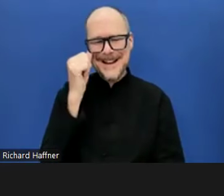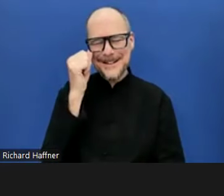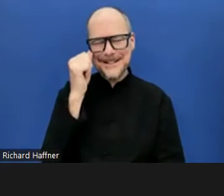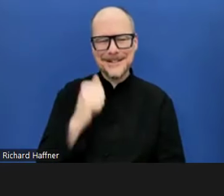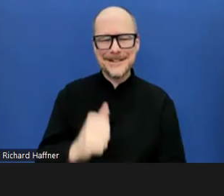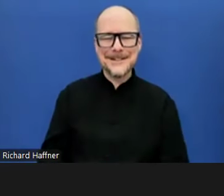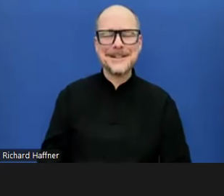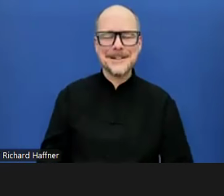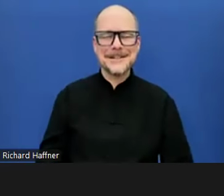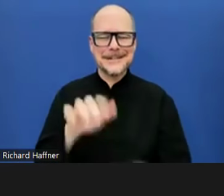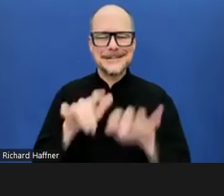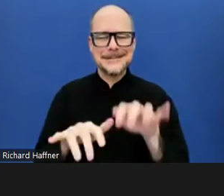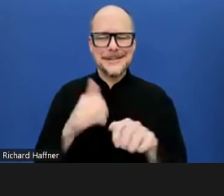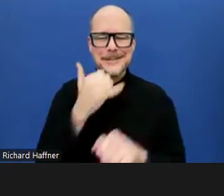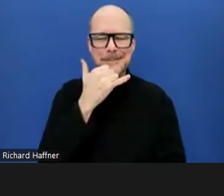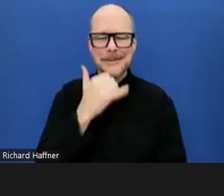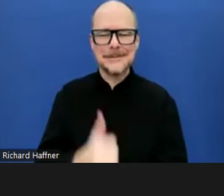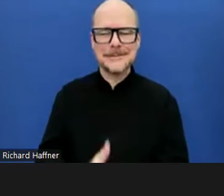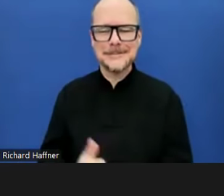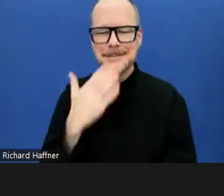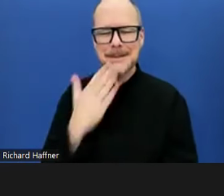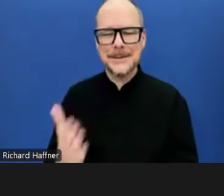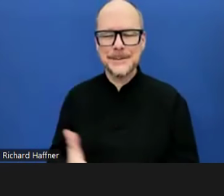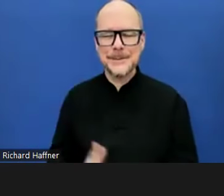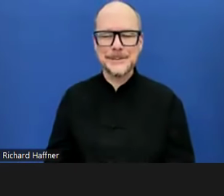There was a typo in the first one. Thank you.